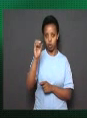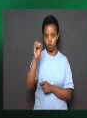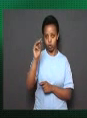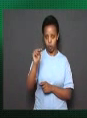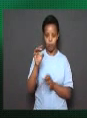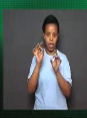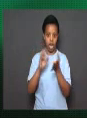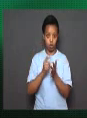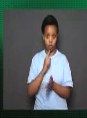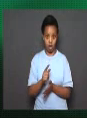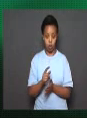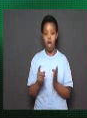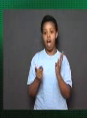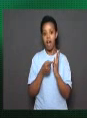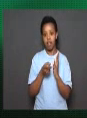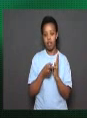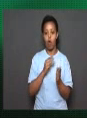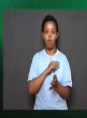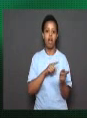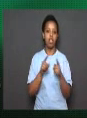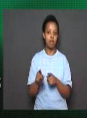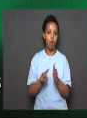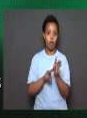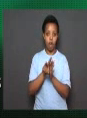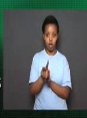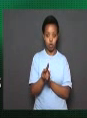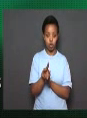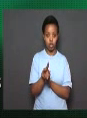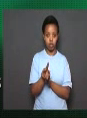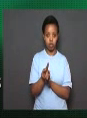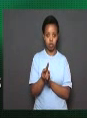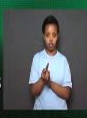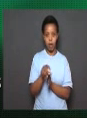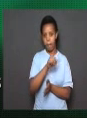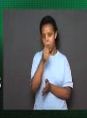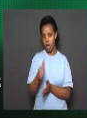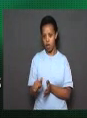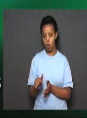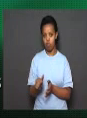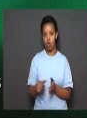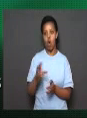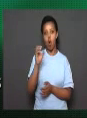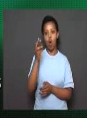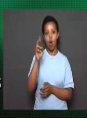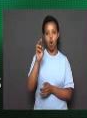fourth characteristic is that viruses do not have any